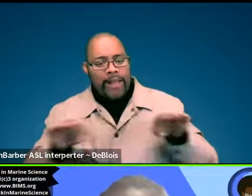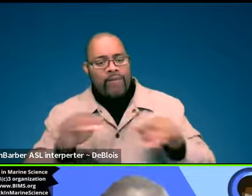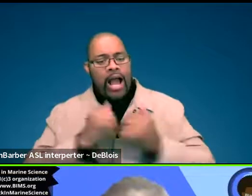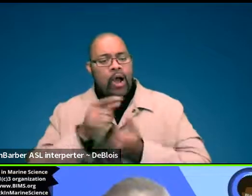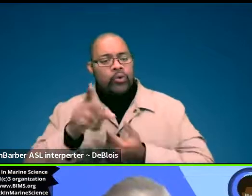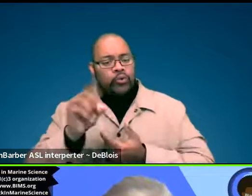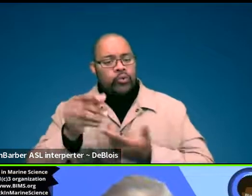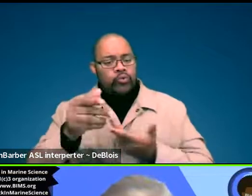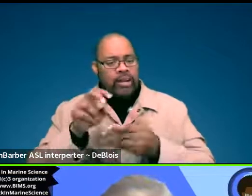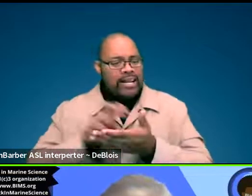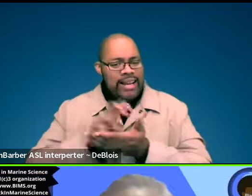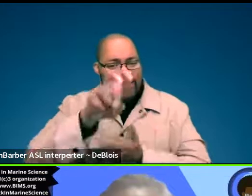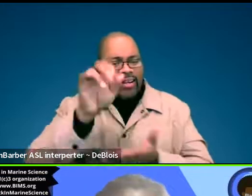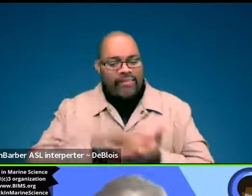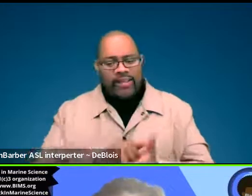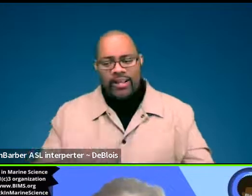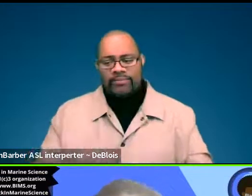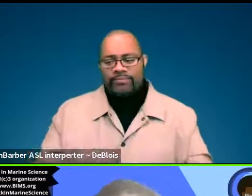do you navigate that?